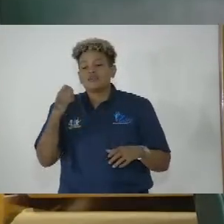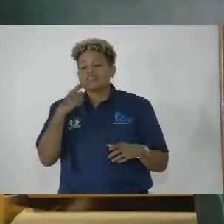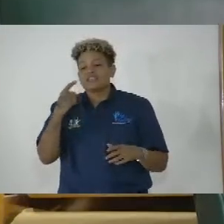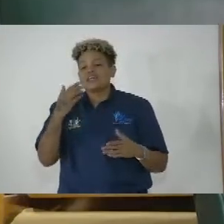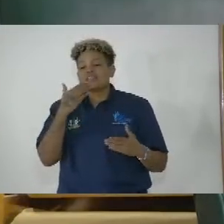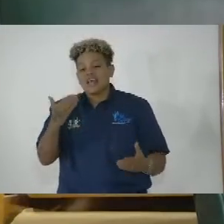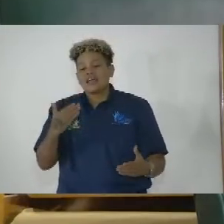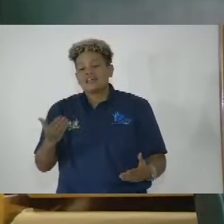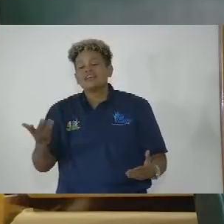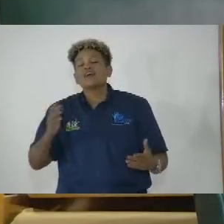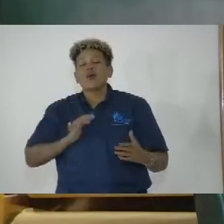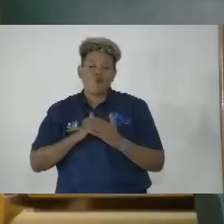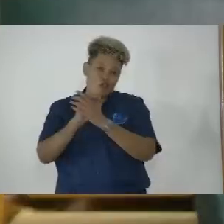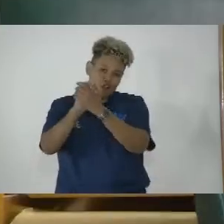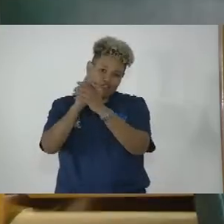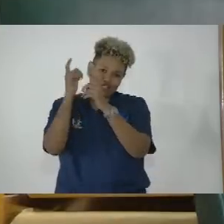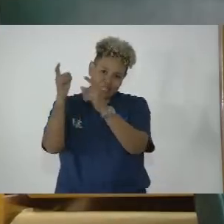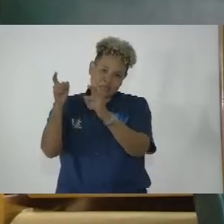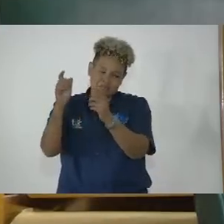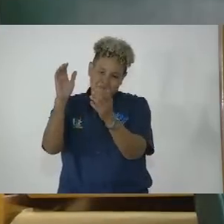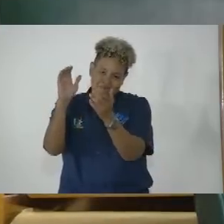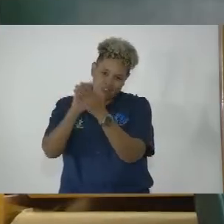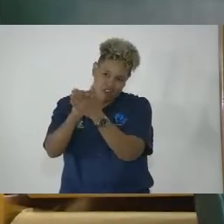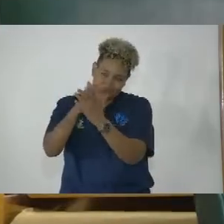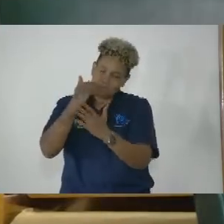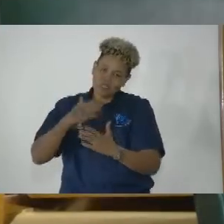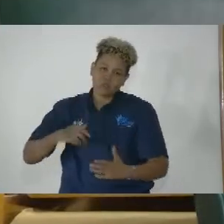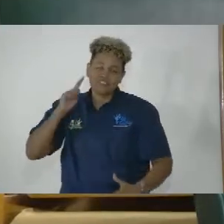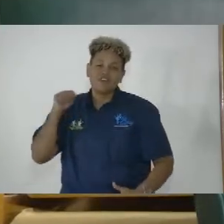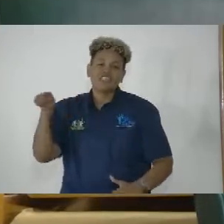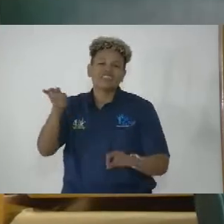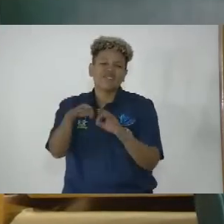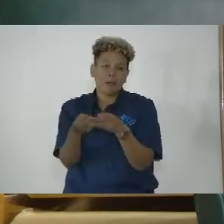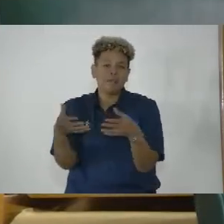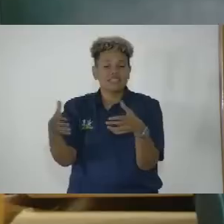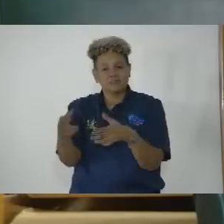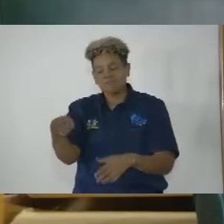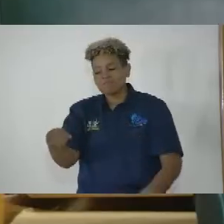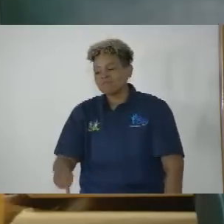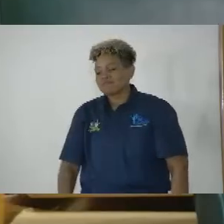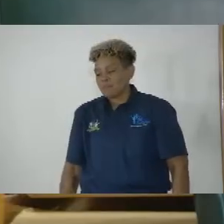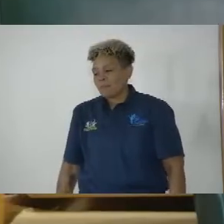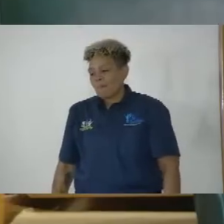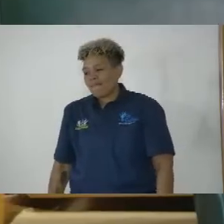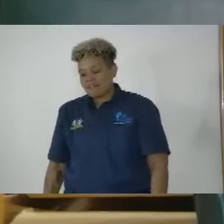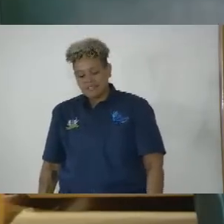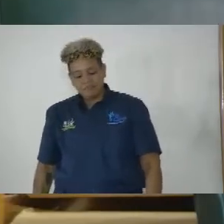to extend our congratulations and best wishes to him on his recent marriage.